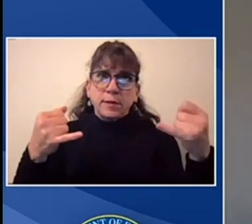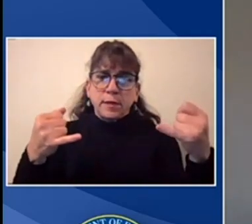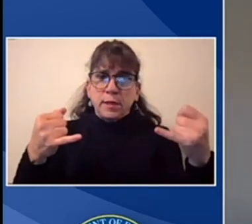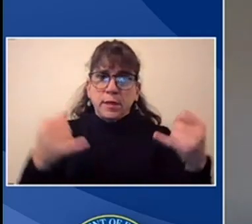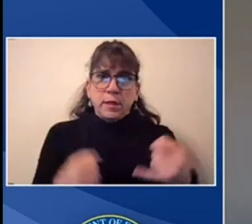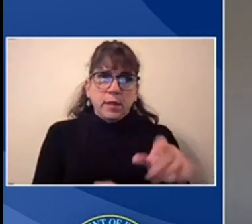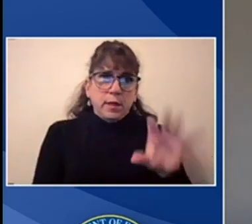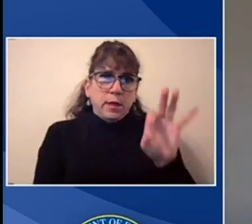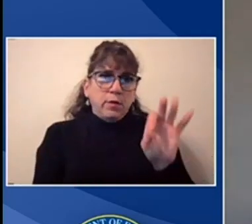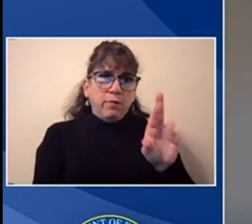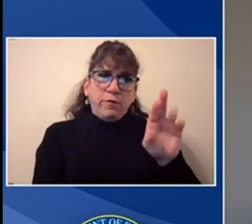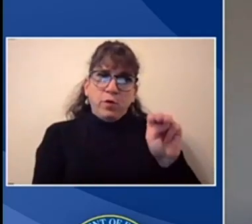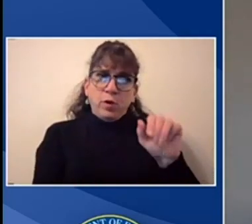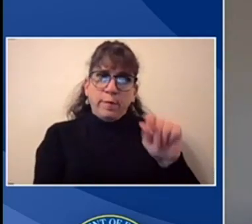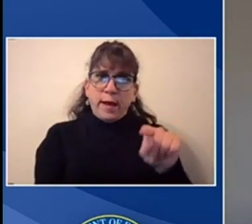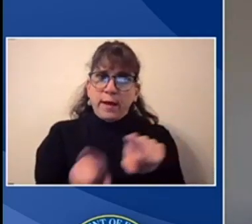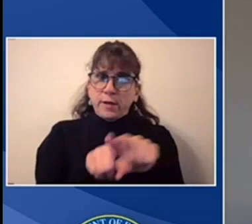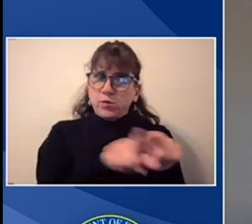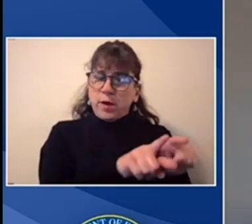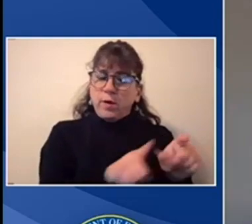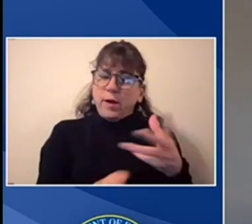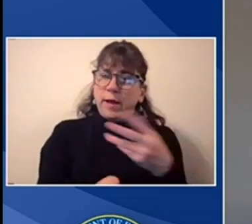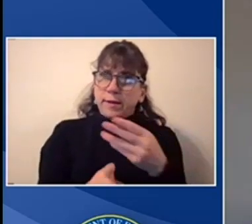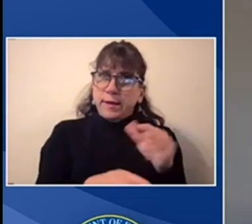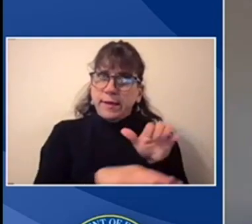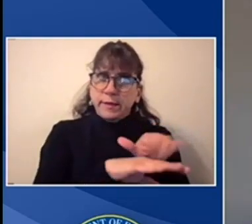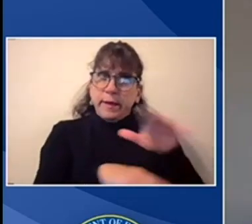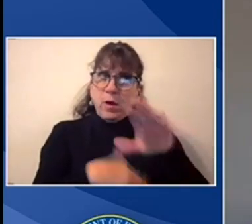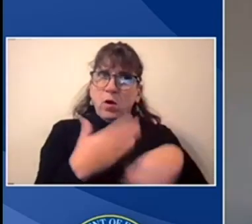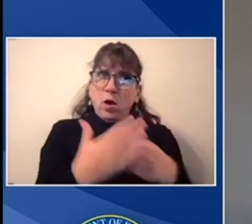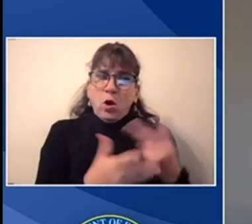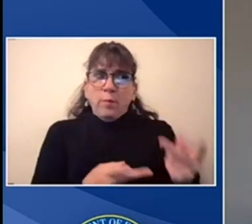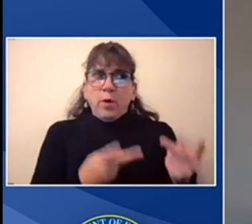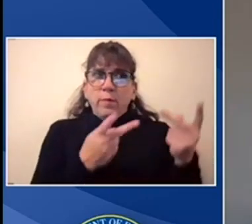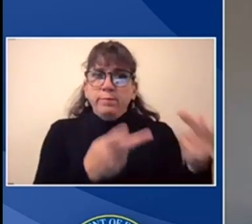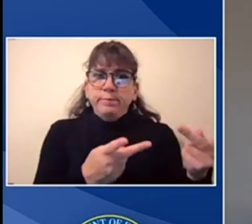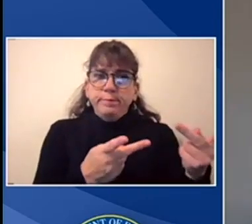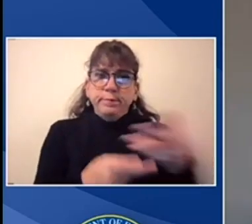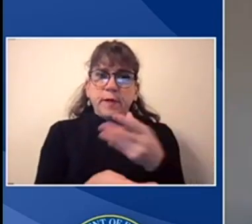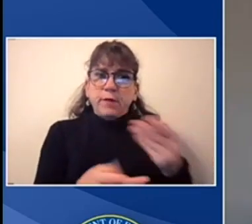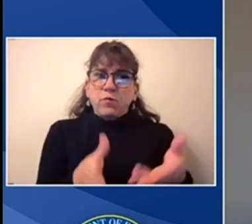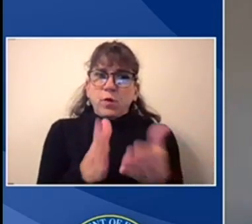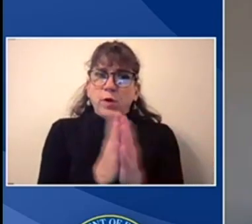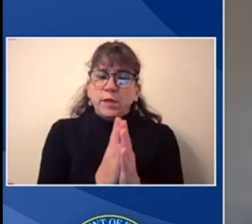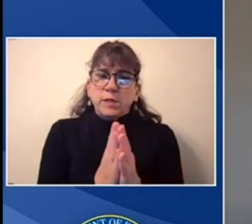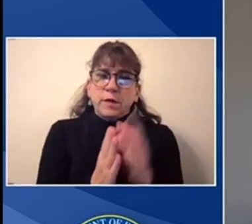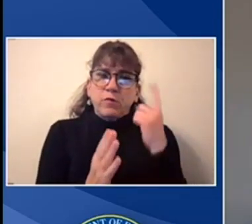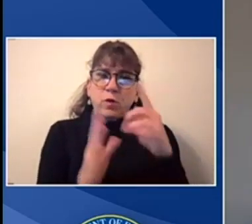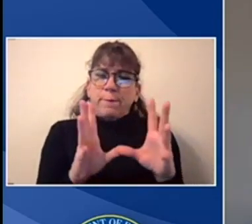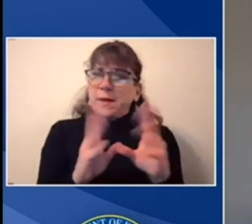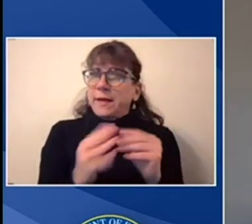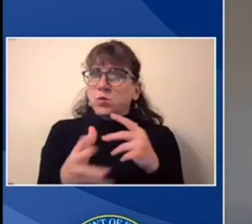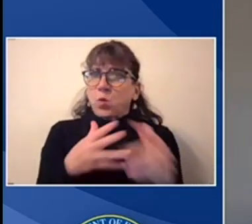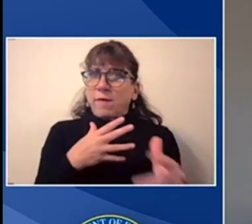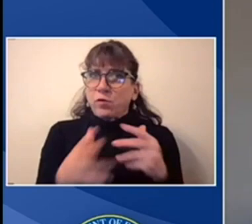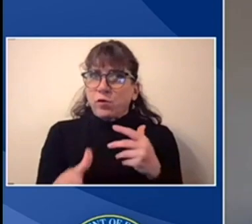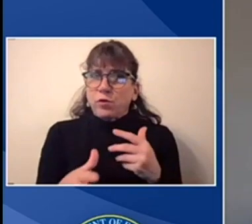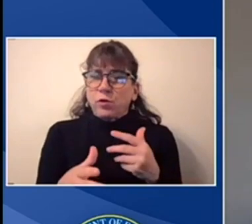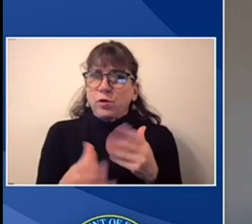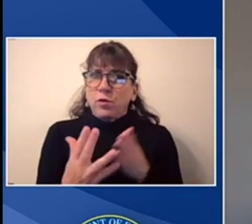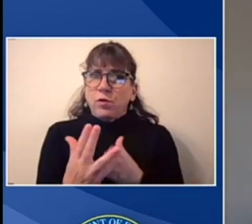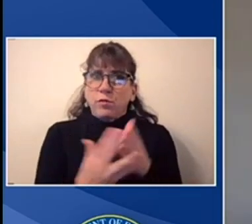format as well, and submit all proposals and requests for meetings, whatever,